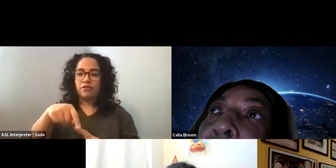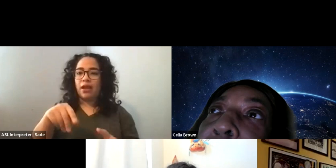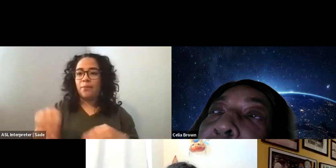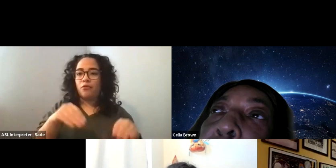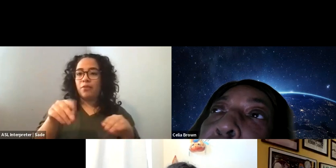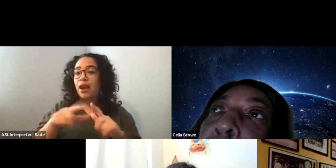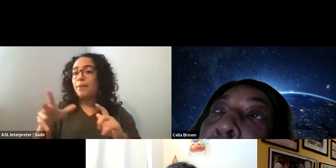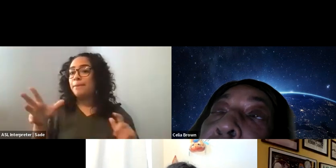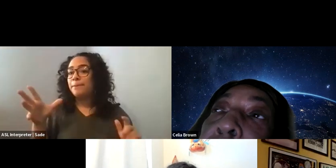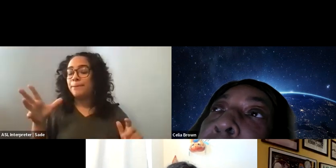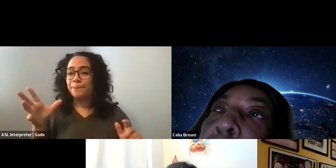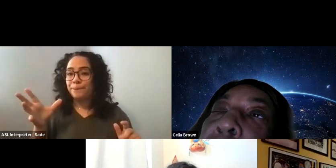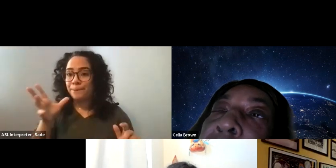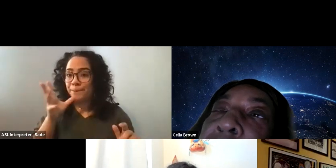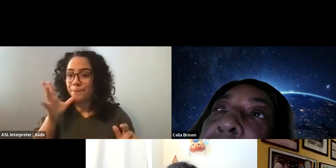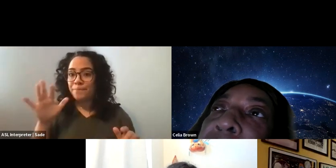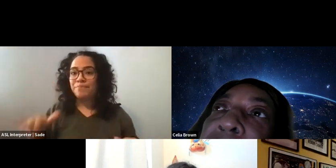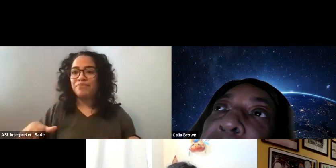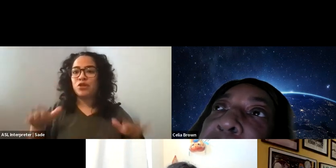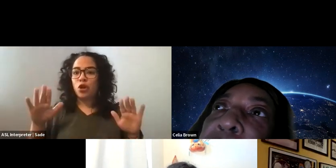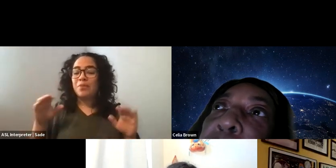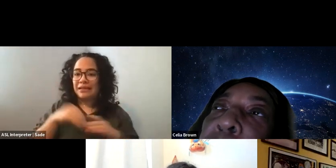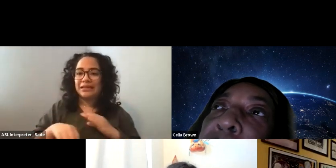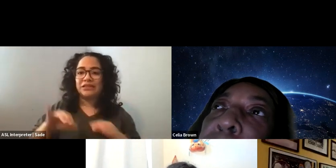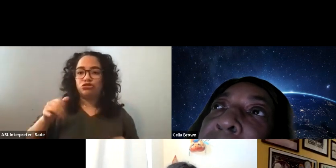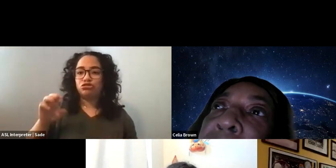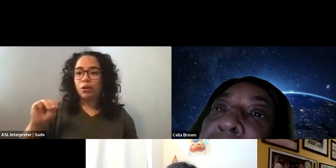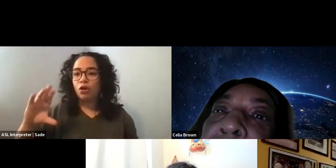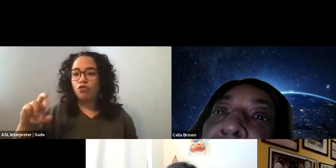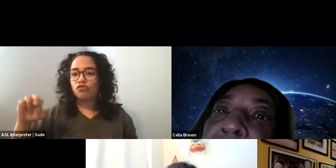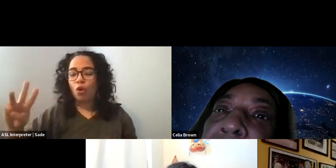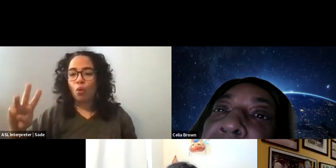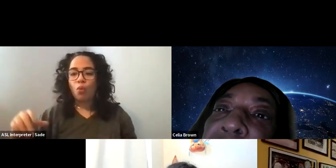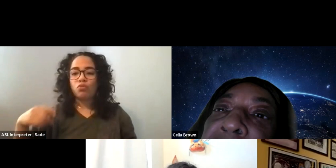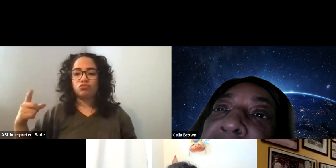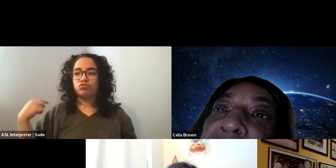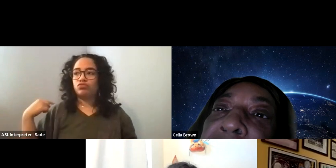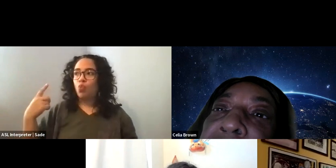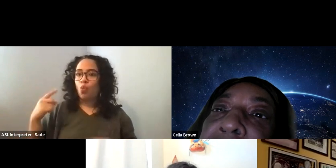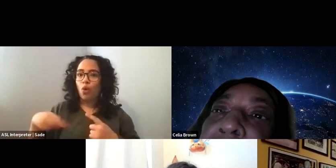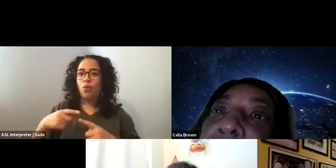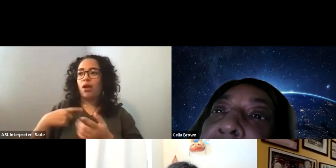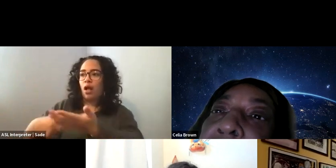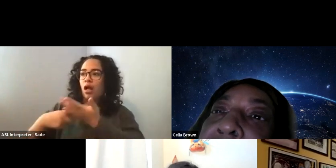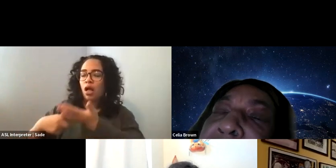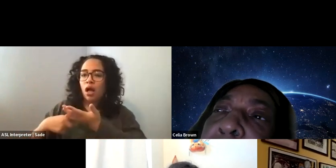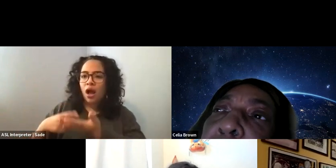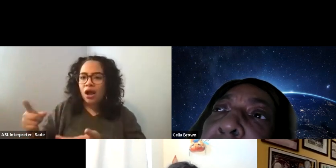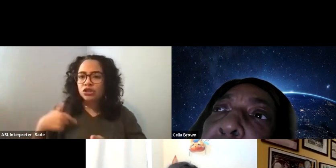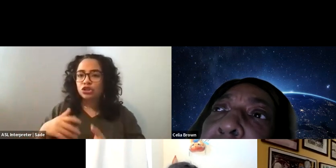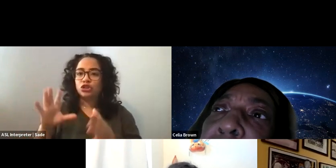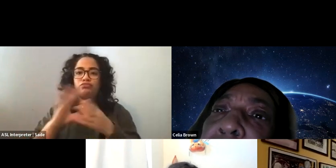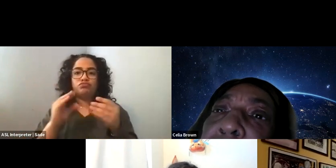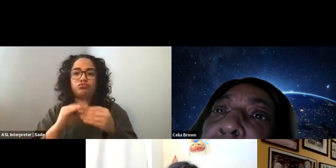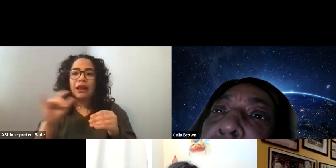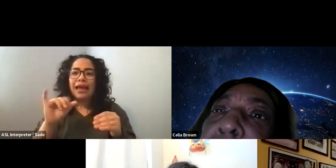in Jim Crow. And, you know, when we have conversations, she talks about it as if it's yesterday and how hard it